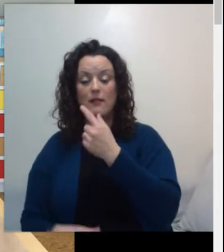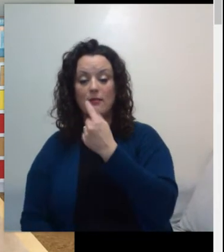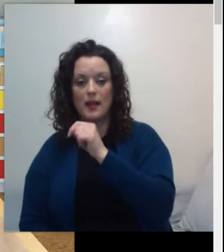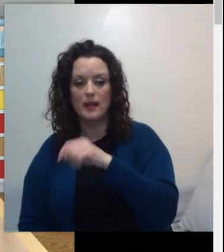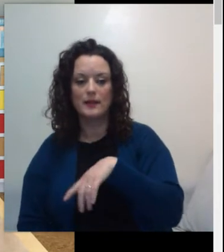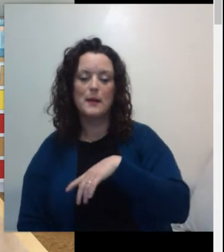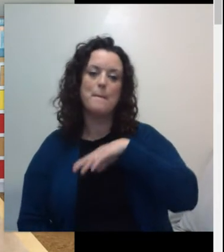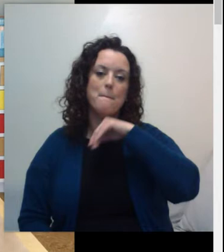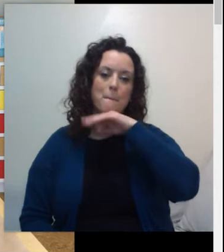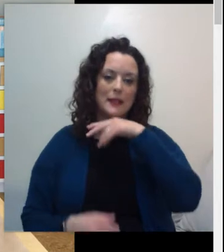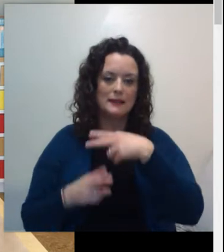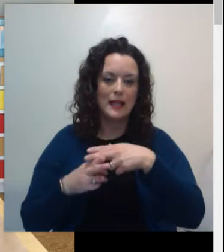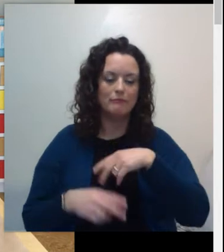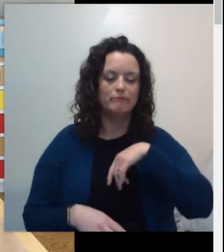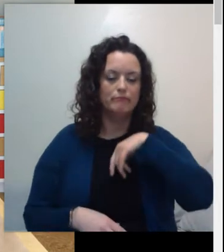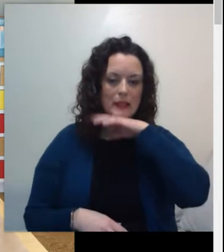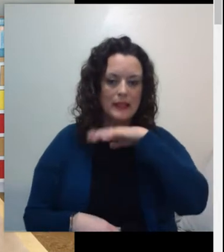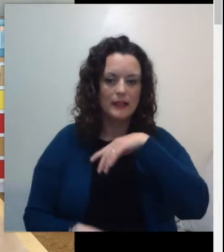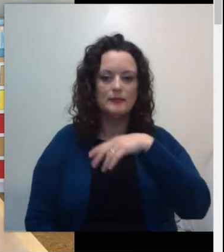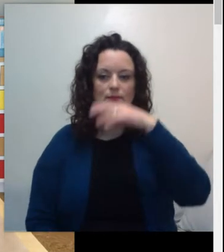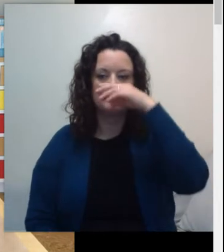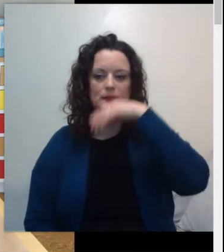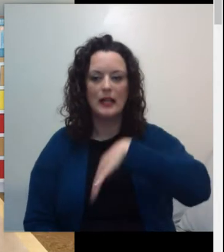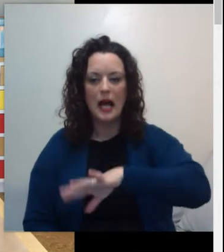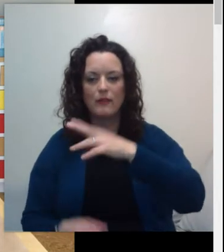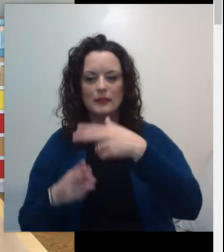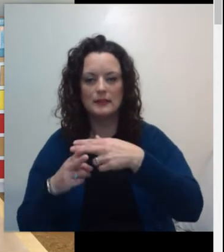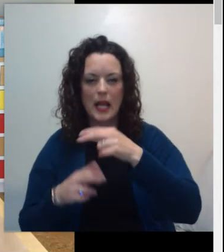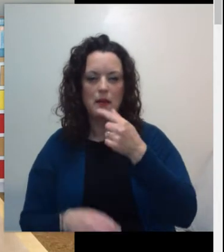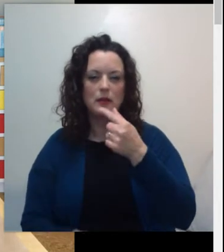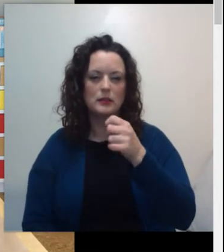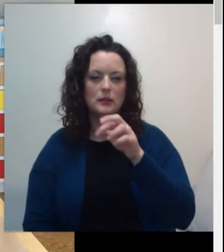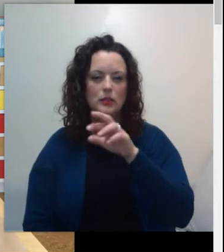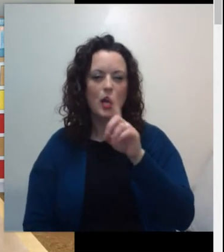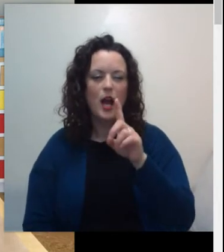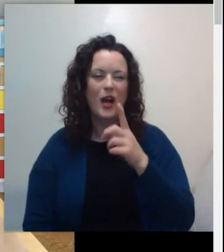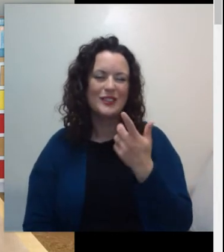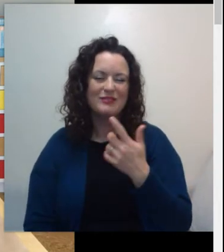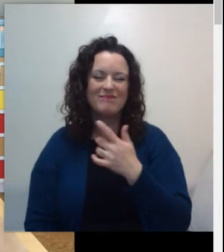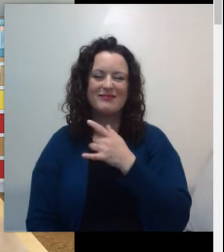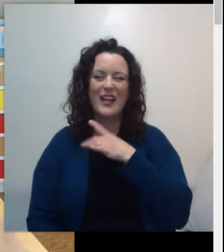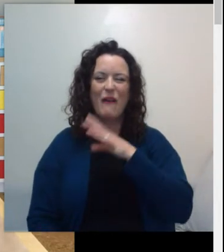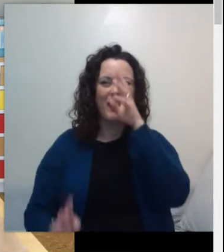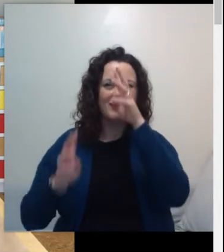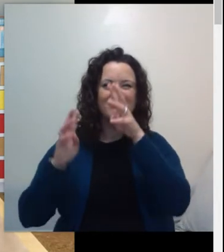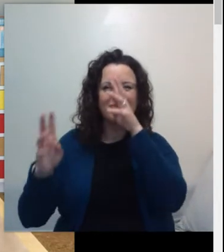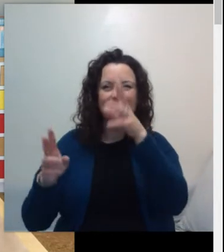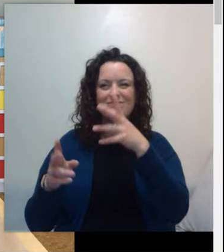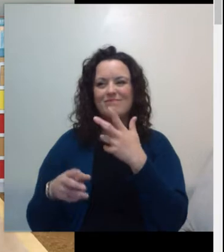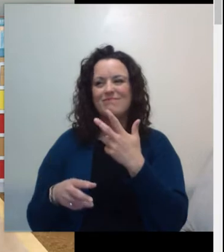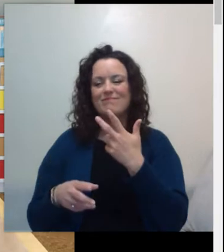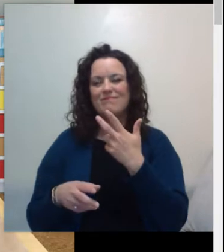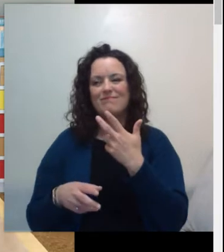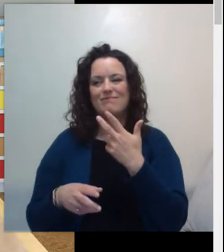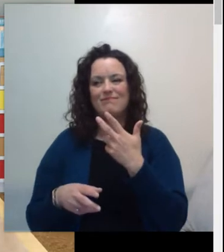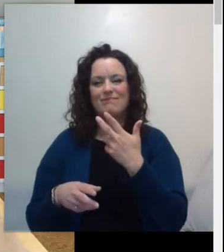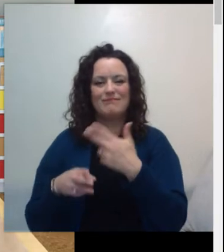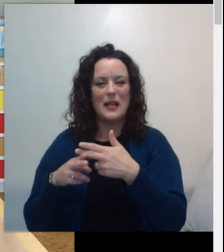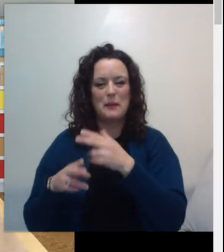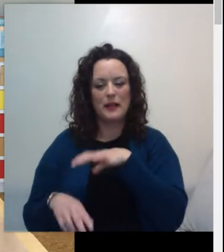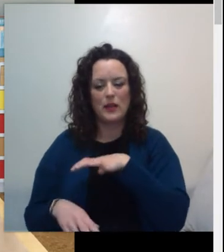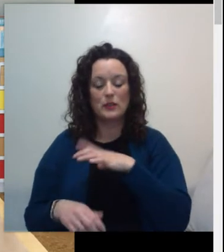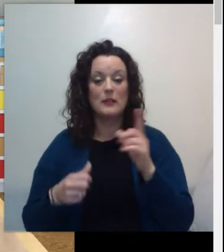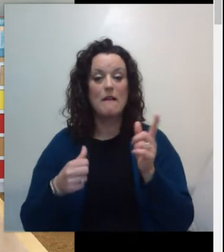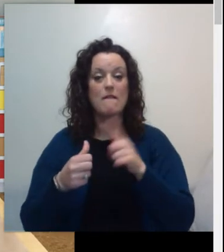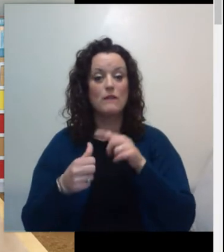Elephant Gerald. But I don't really like naming characters, so sometimes in an early draft, I'll just write Hooby-Dooby, because that